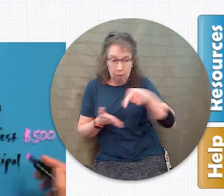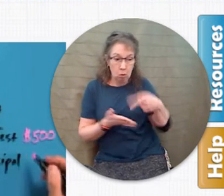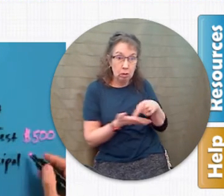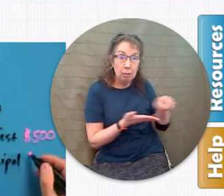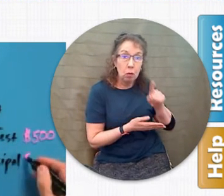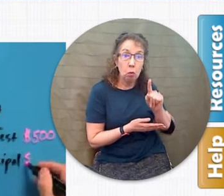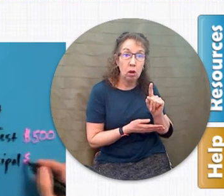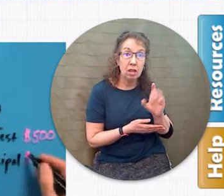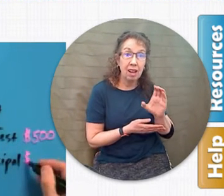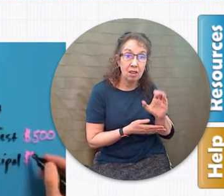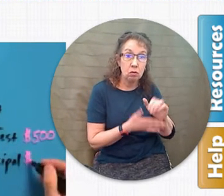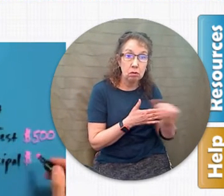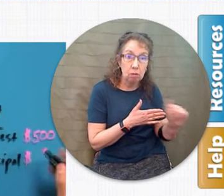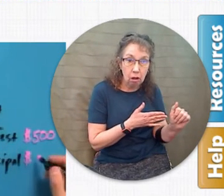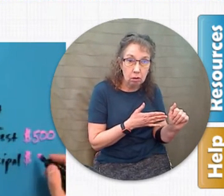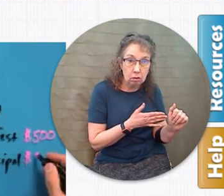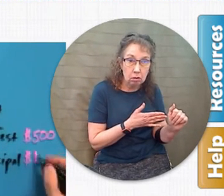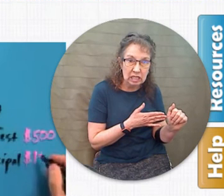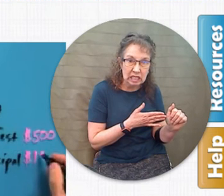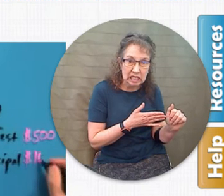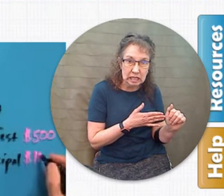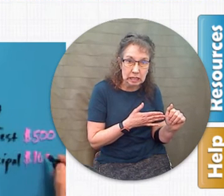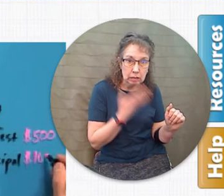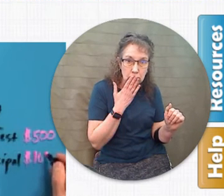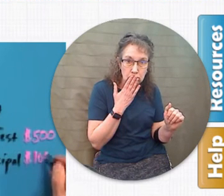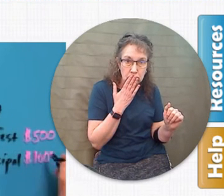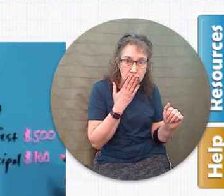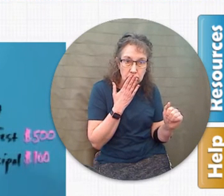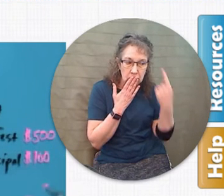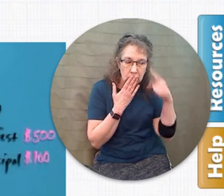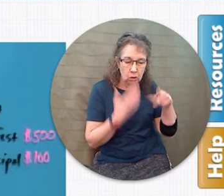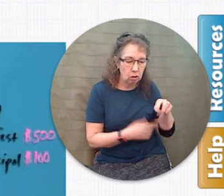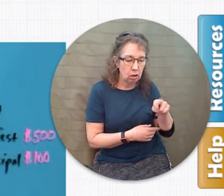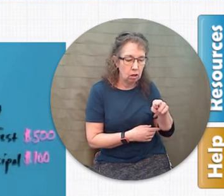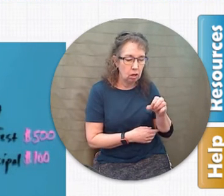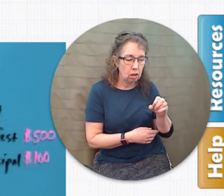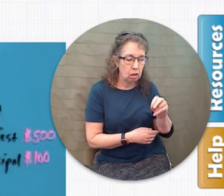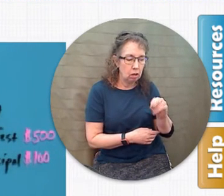paying $100 in principal.